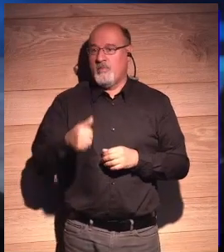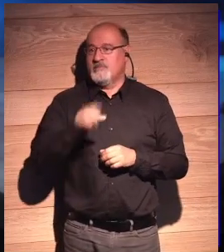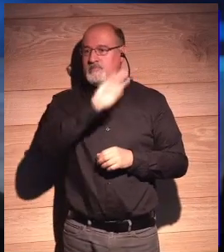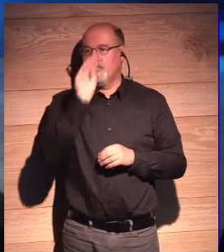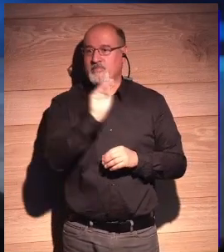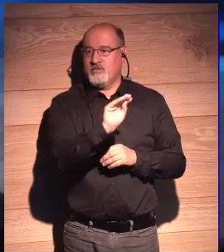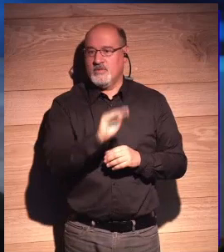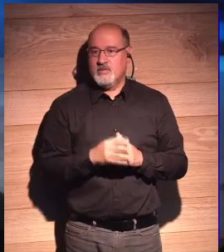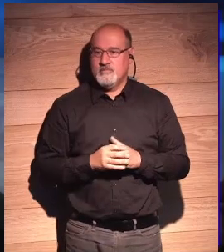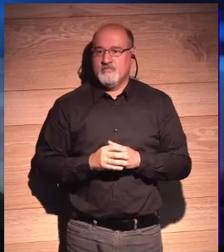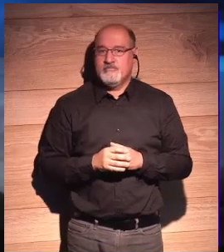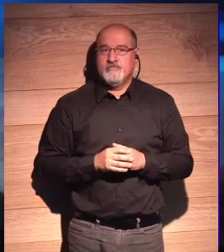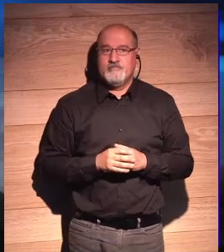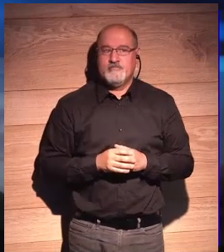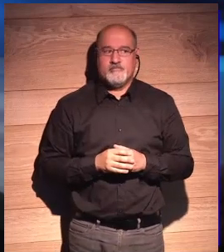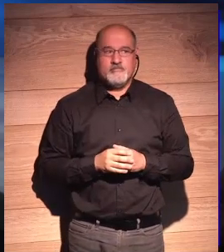Maybe never then?